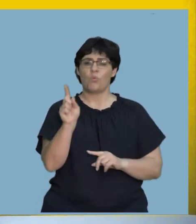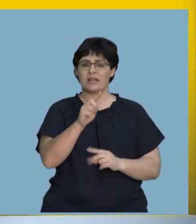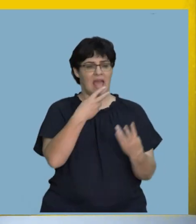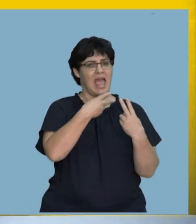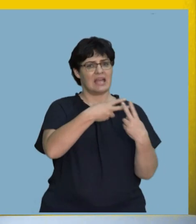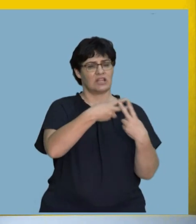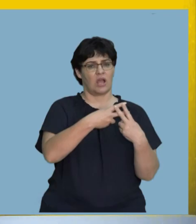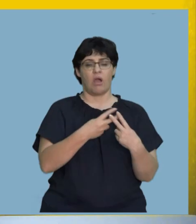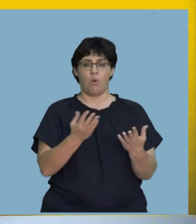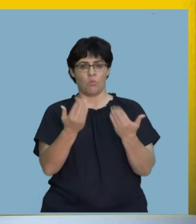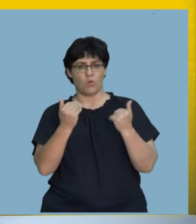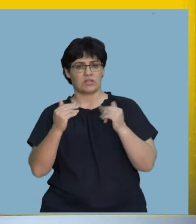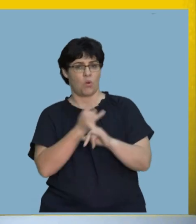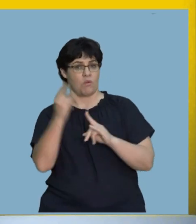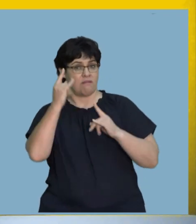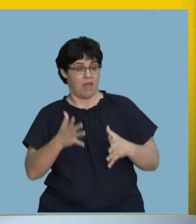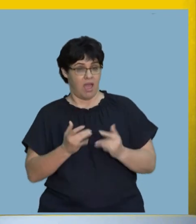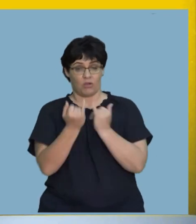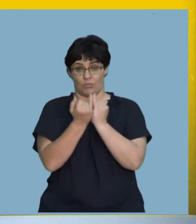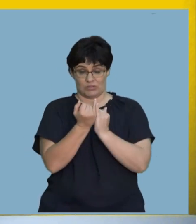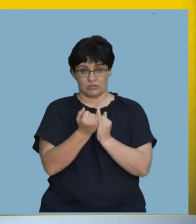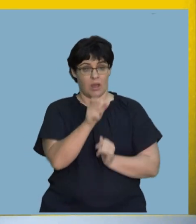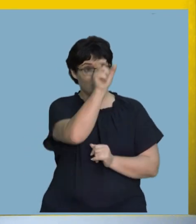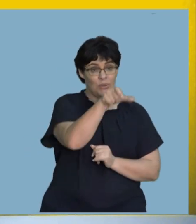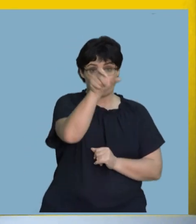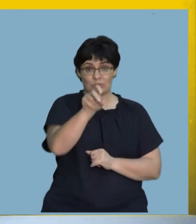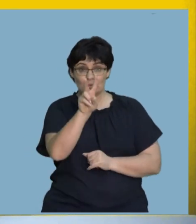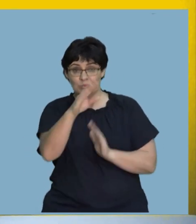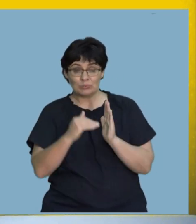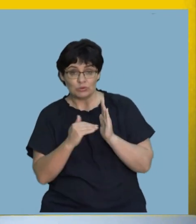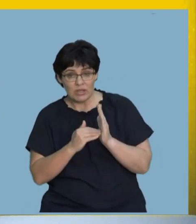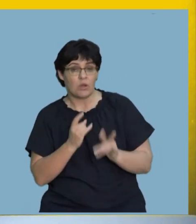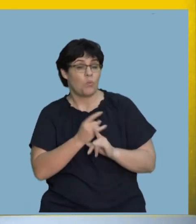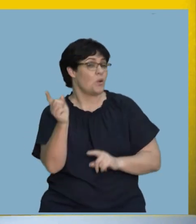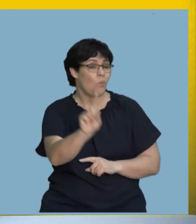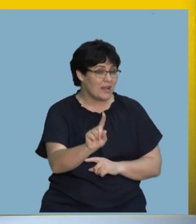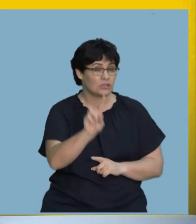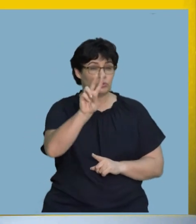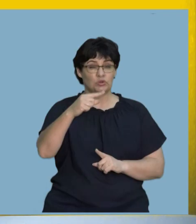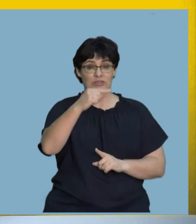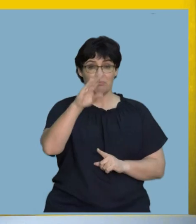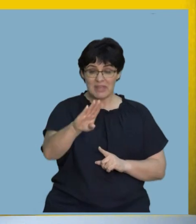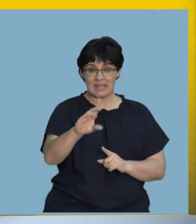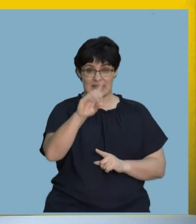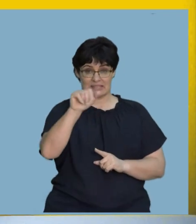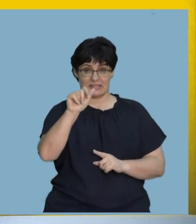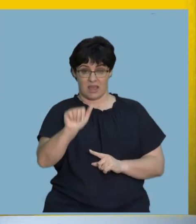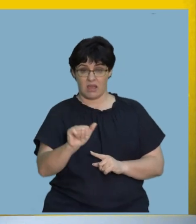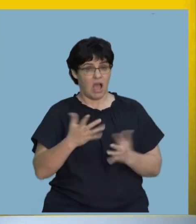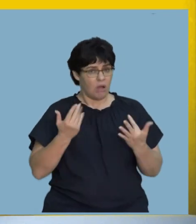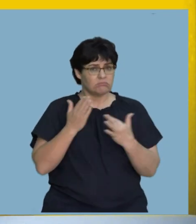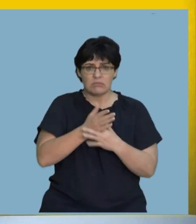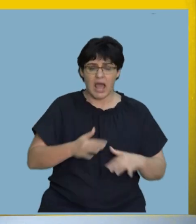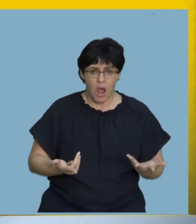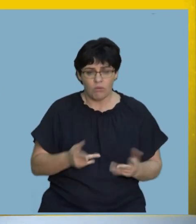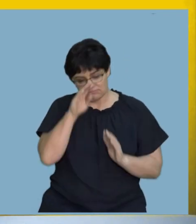hashtag Wazo Winner competition, where 2 lucky matriculants stand a chance to win 2 gigs of data. So all you need to do to enter